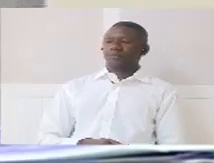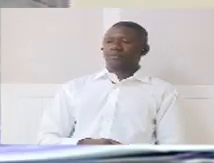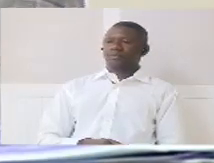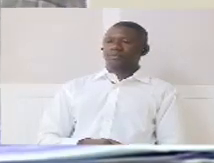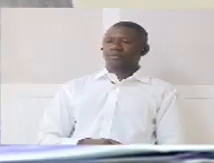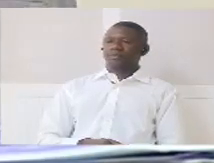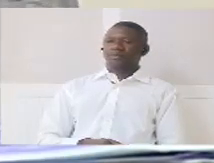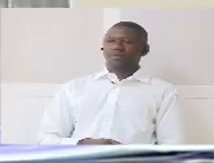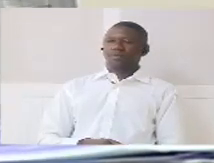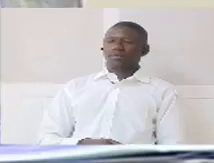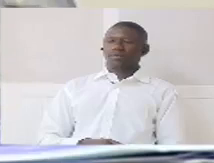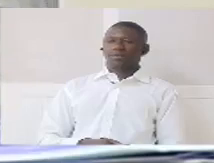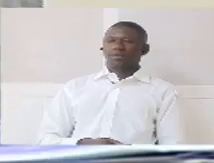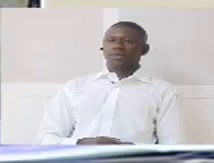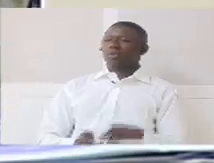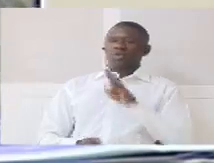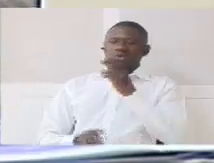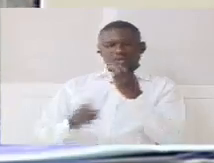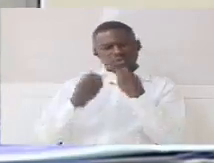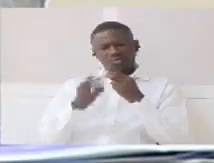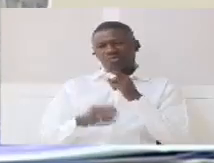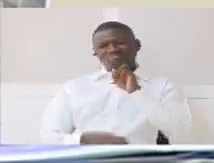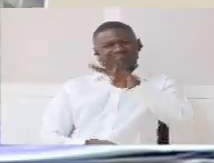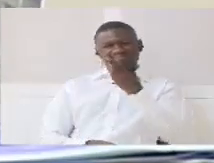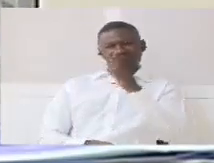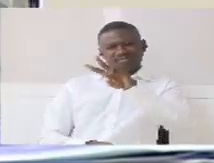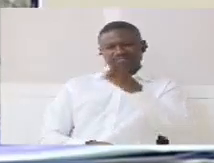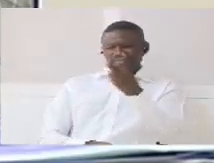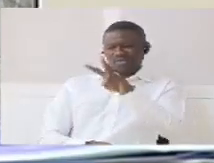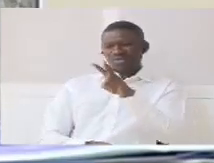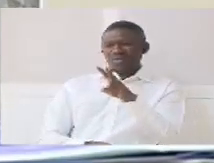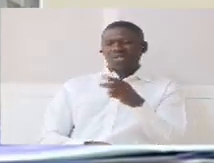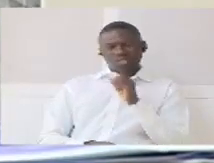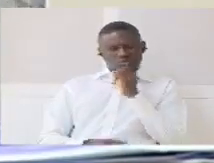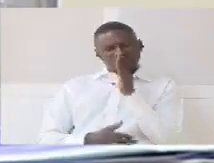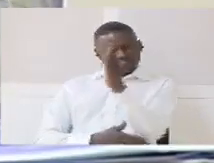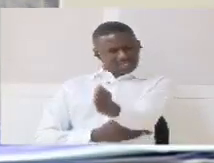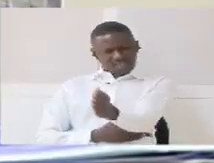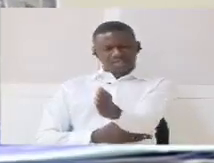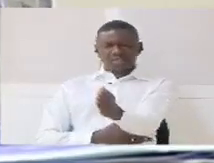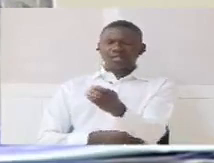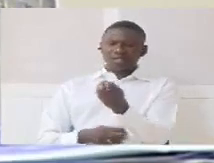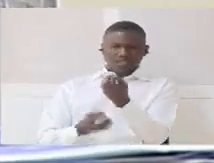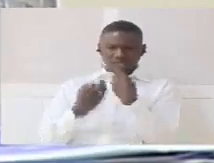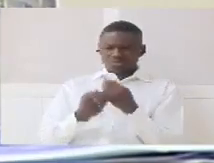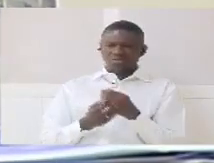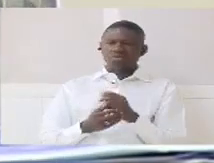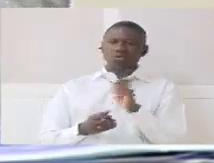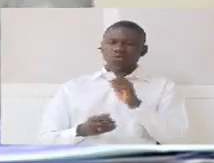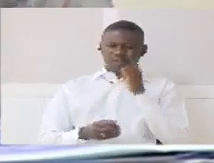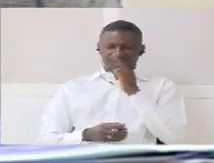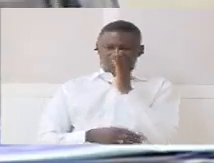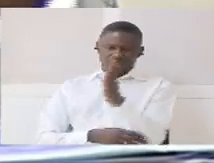parables, or don't tell us elliptically, tell us more directly exactly what is it you're trying to say. Are you telling us